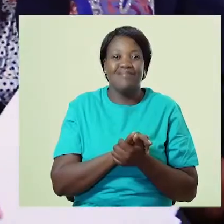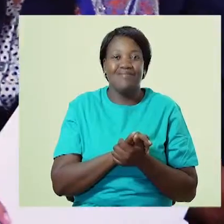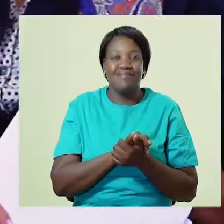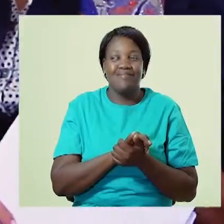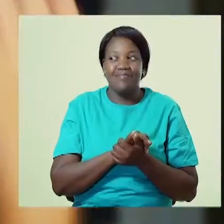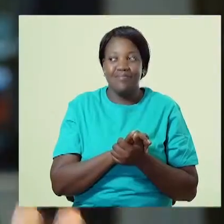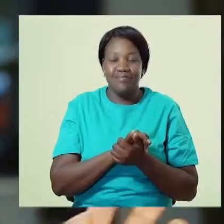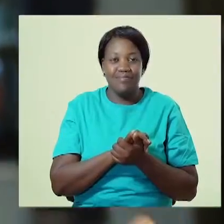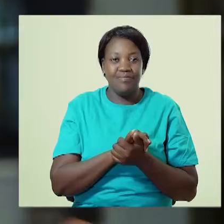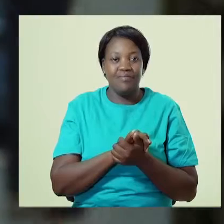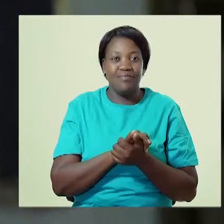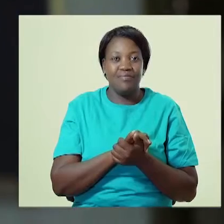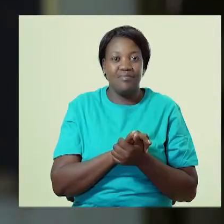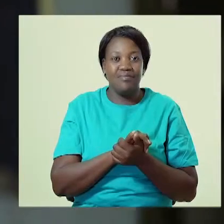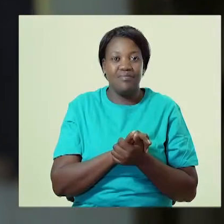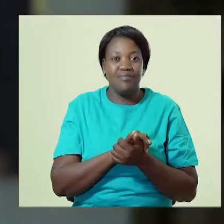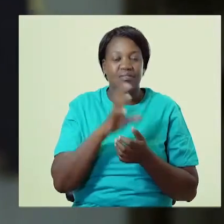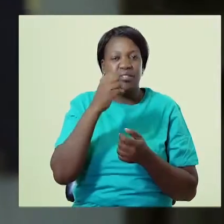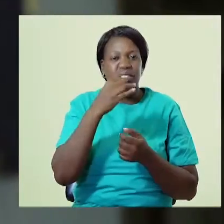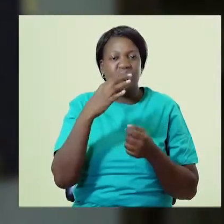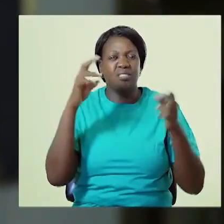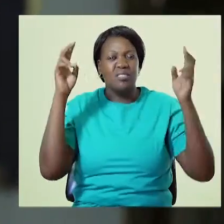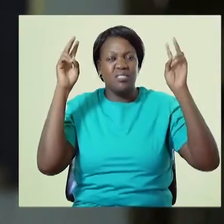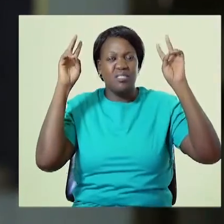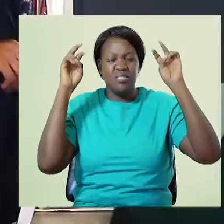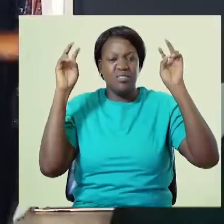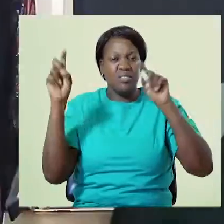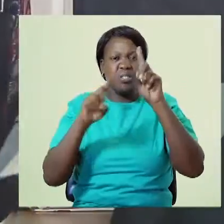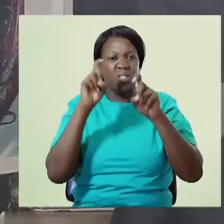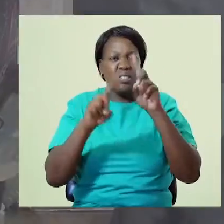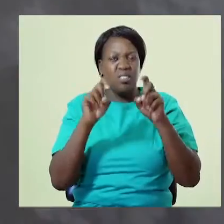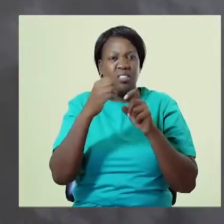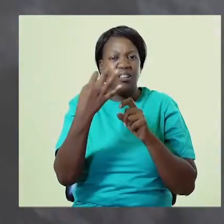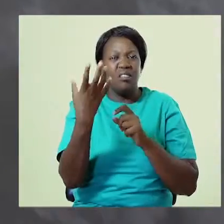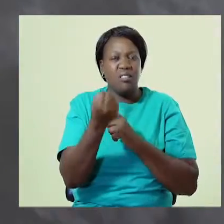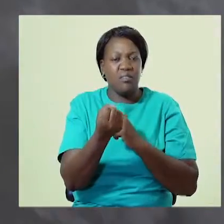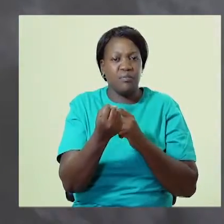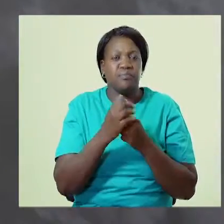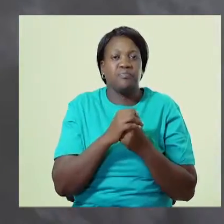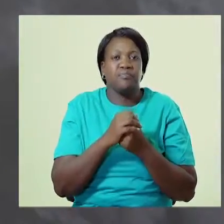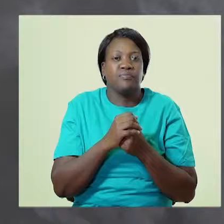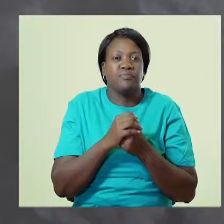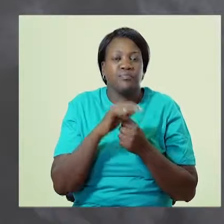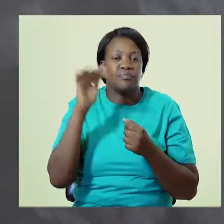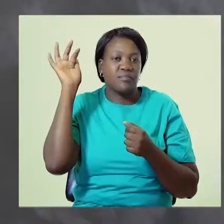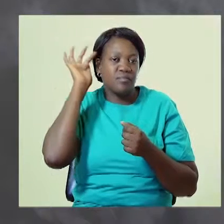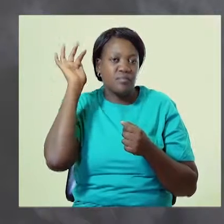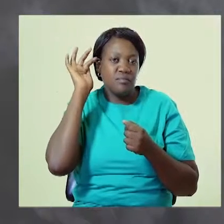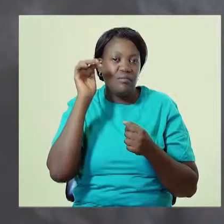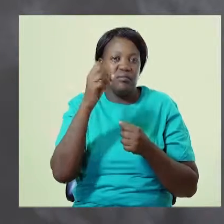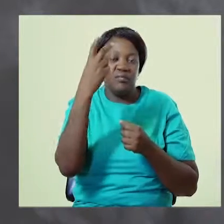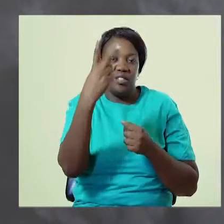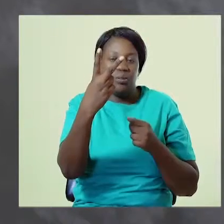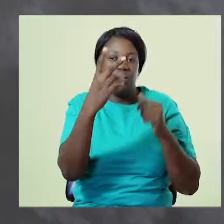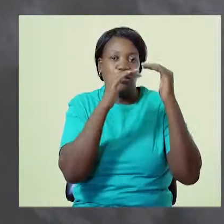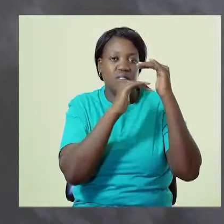Yes, Samantha? How many texts and questions will we receive in this paper, ma'am? Now, the listening comprehension paper will consist of 2